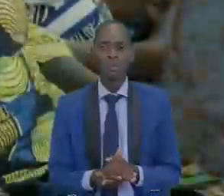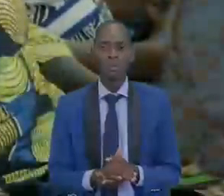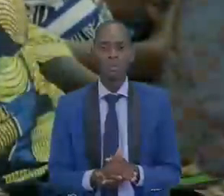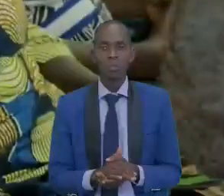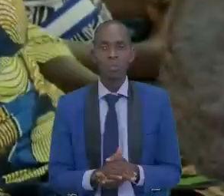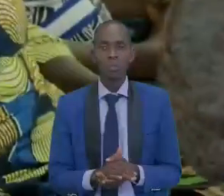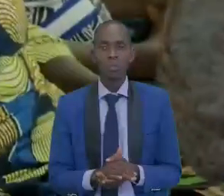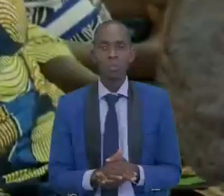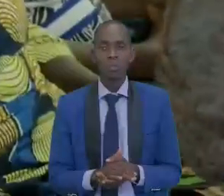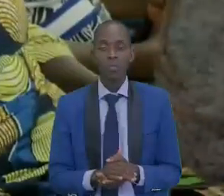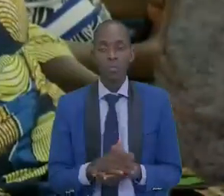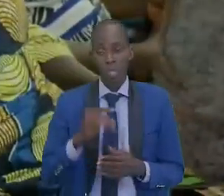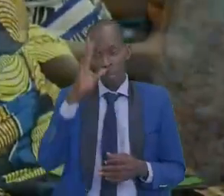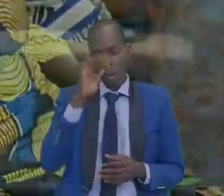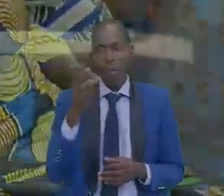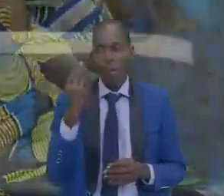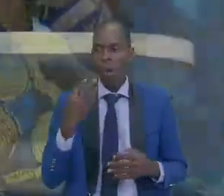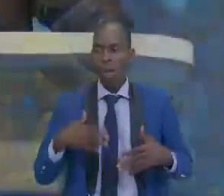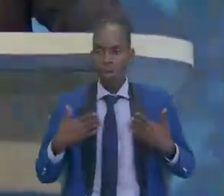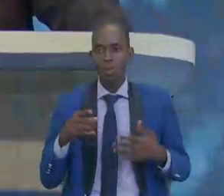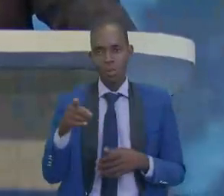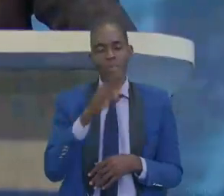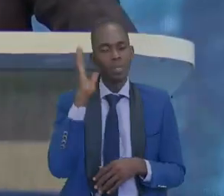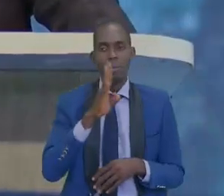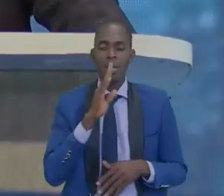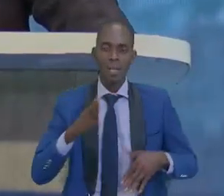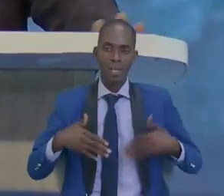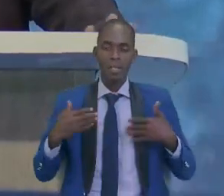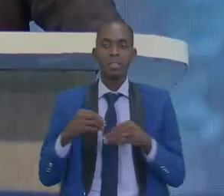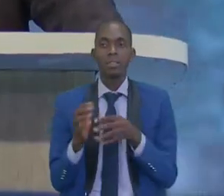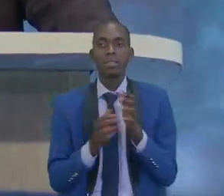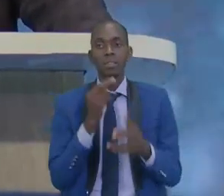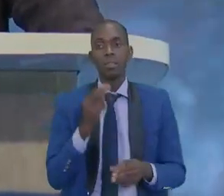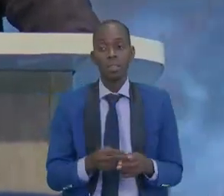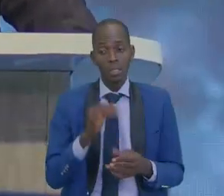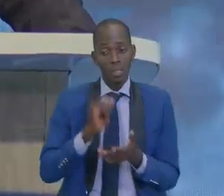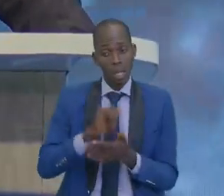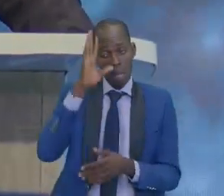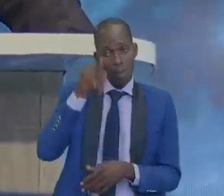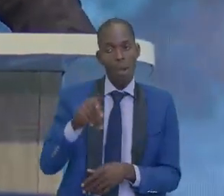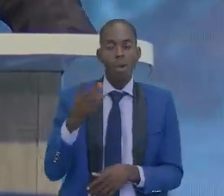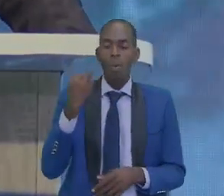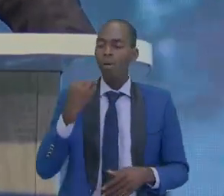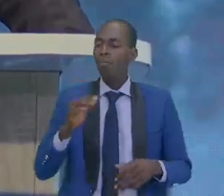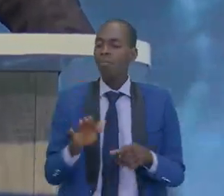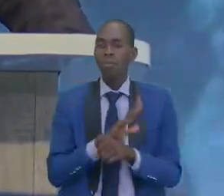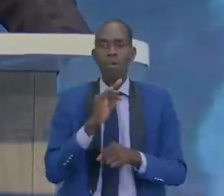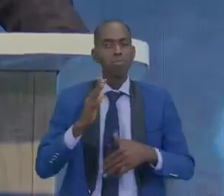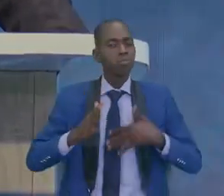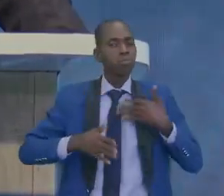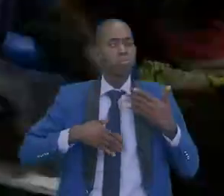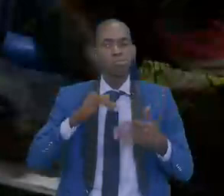He was happy. You are going to be happy. He was joyful. You are going